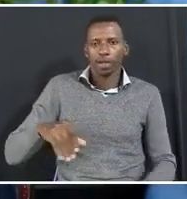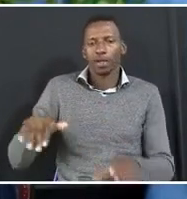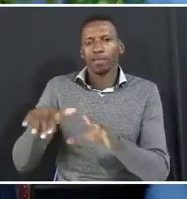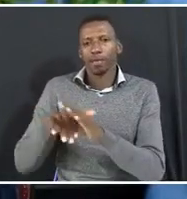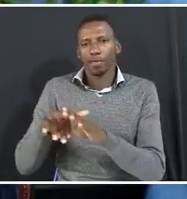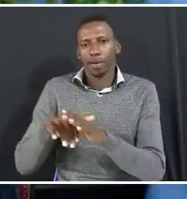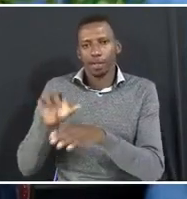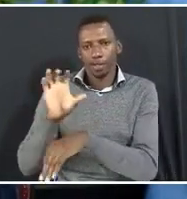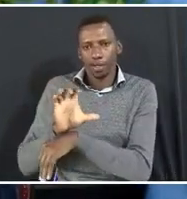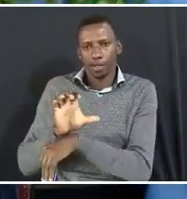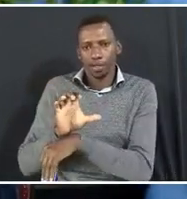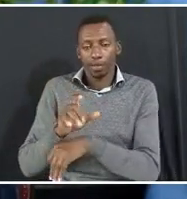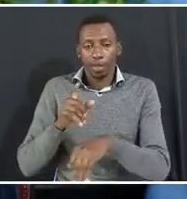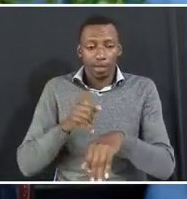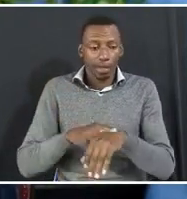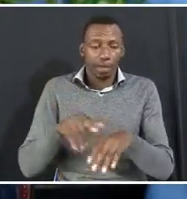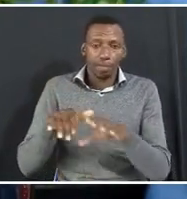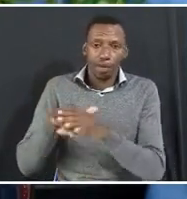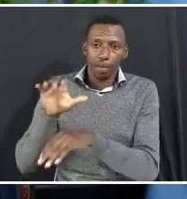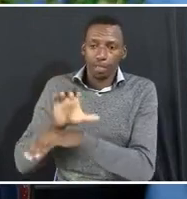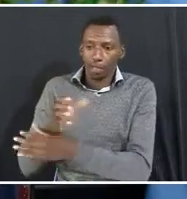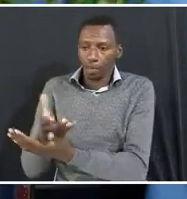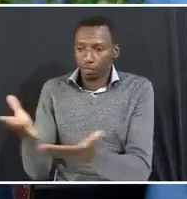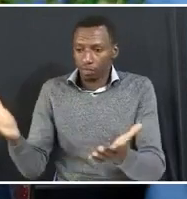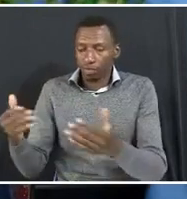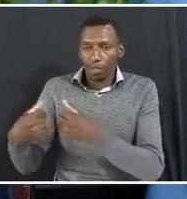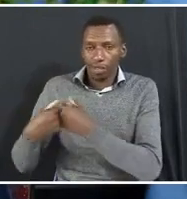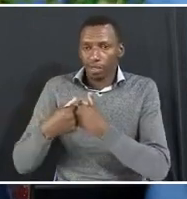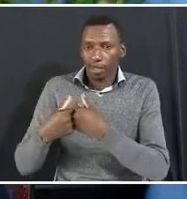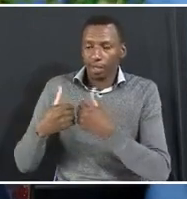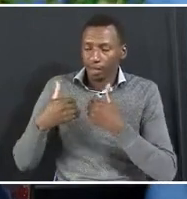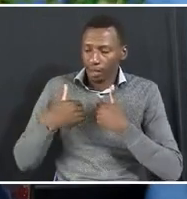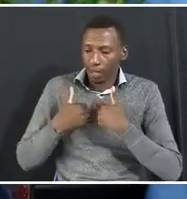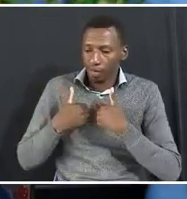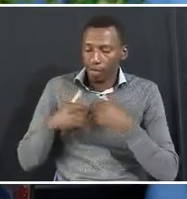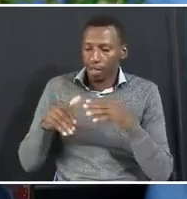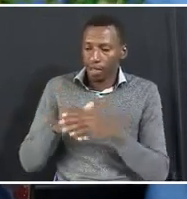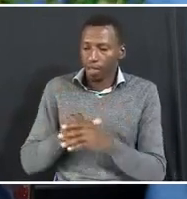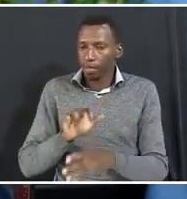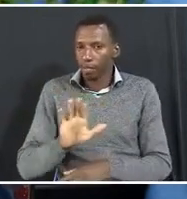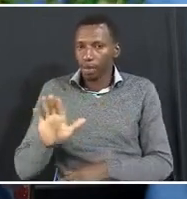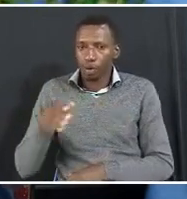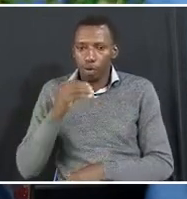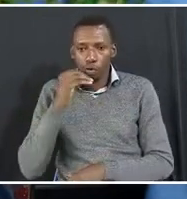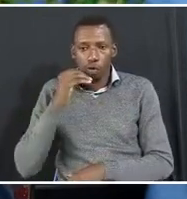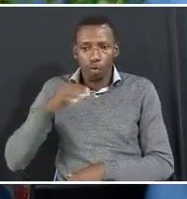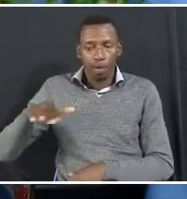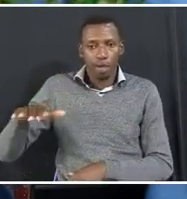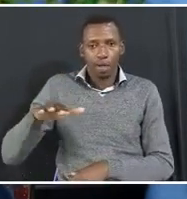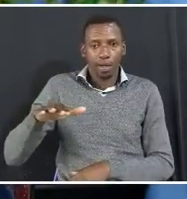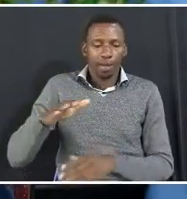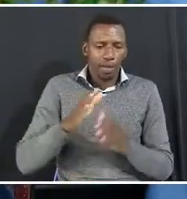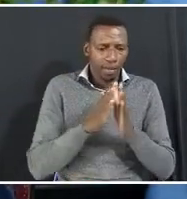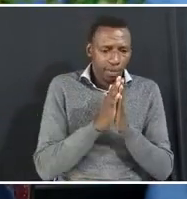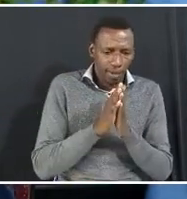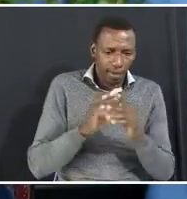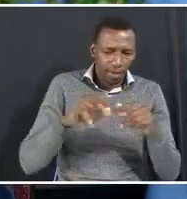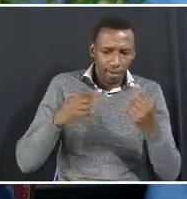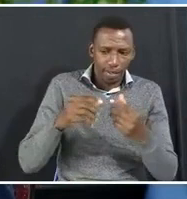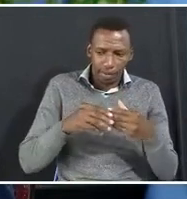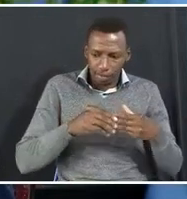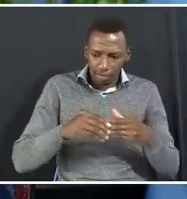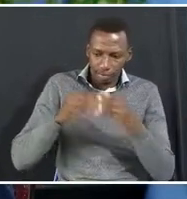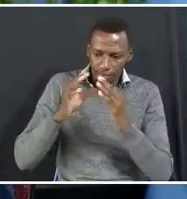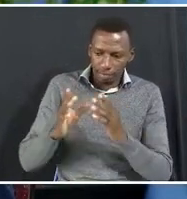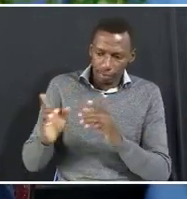So when they have issues at the prayer cell level, then it's the prayer cell leader in that case who